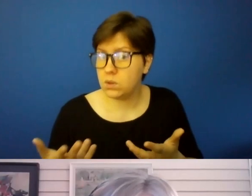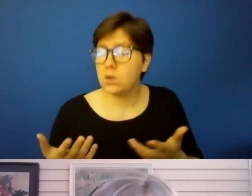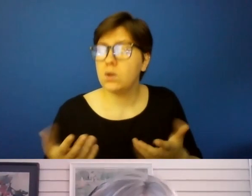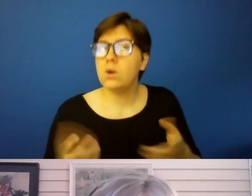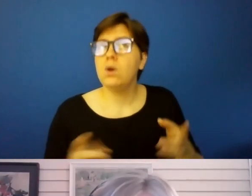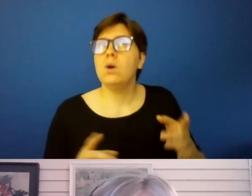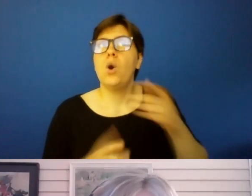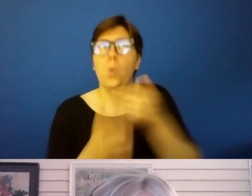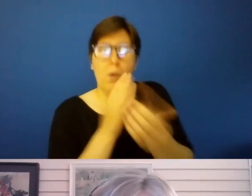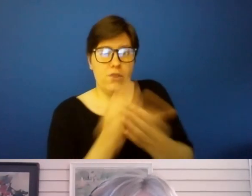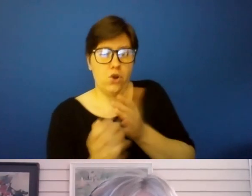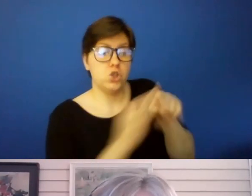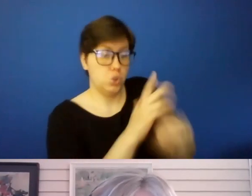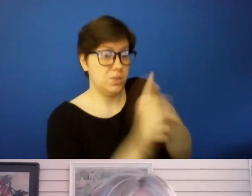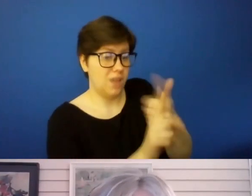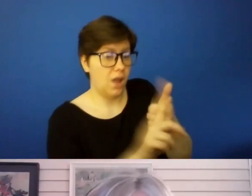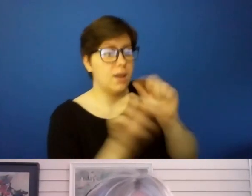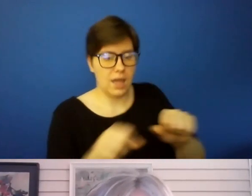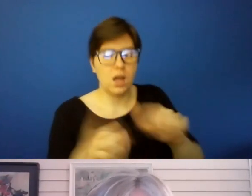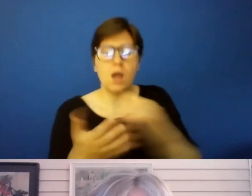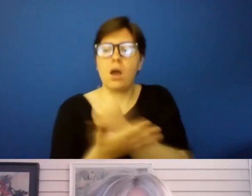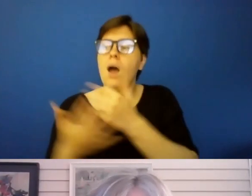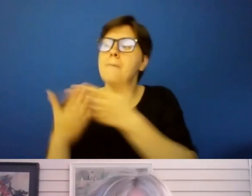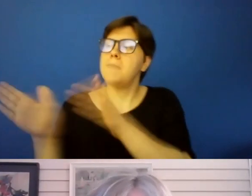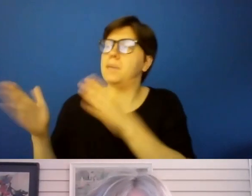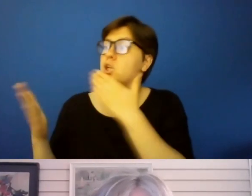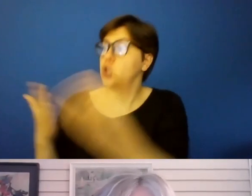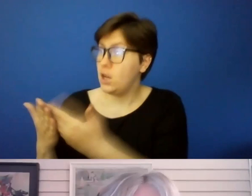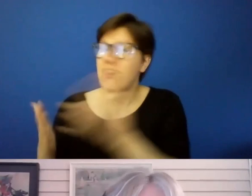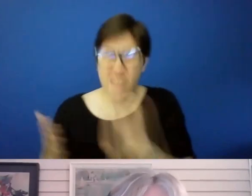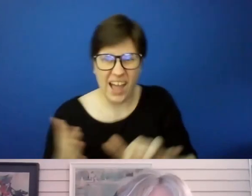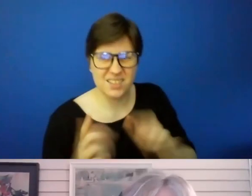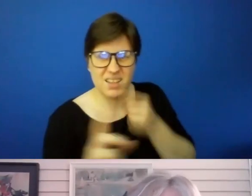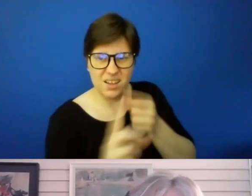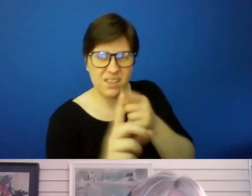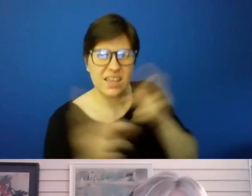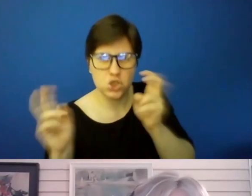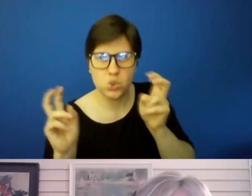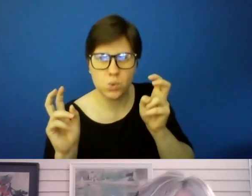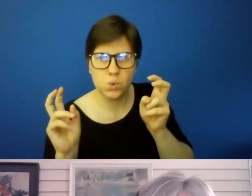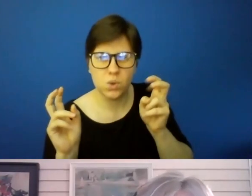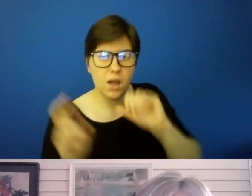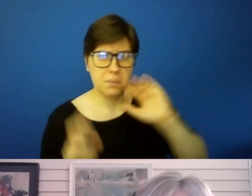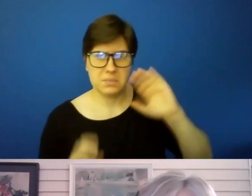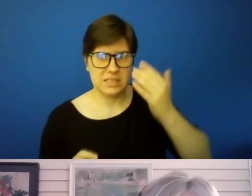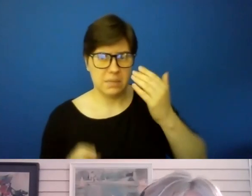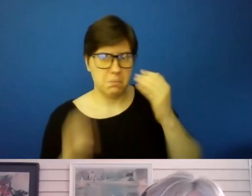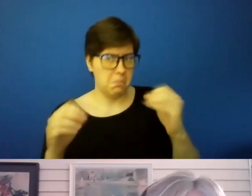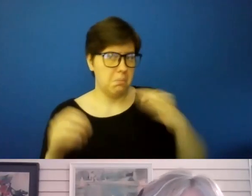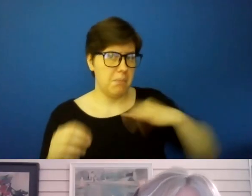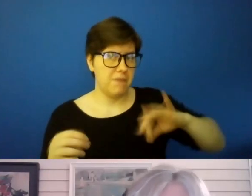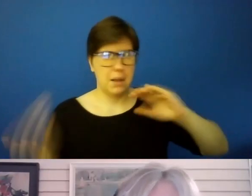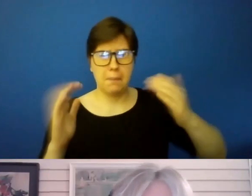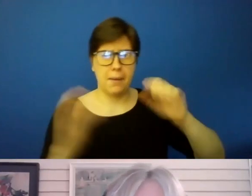whether suicide can earn the redefinition as a public good seems to be the driving issue, and doesn't seem to benefit from comparisons with other